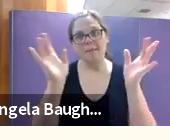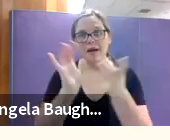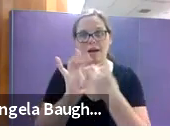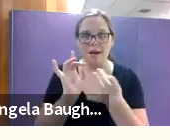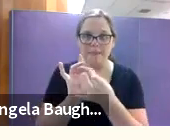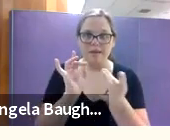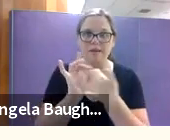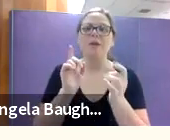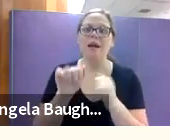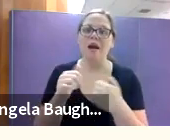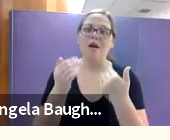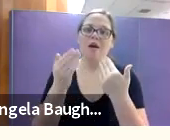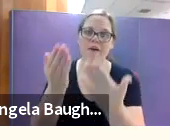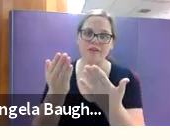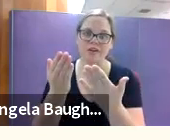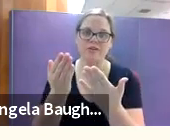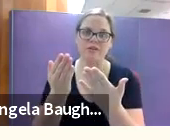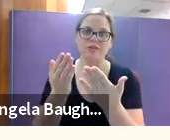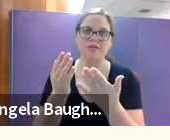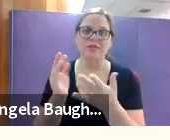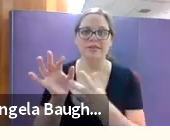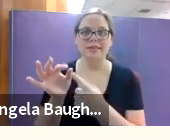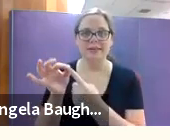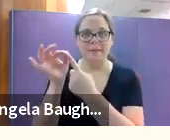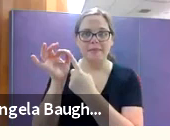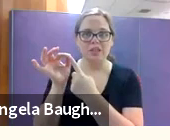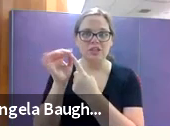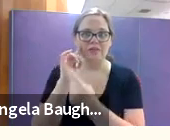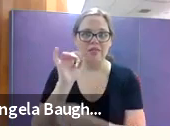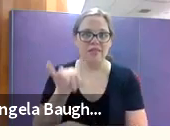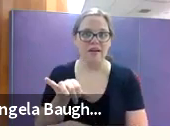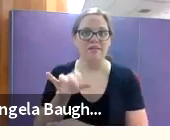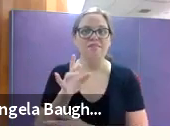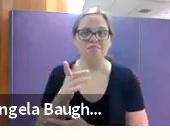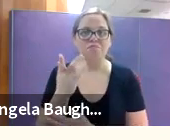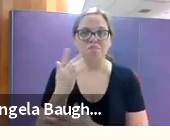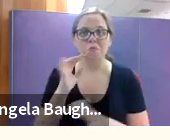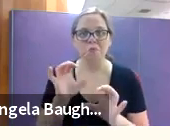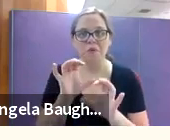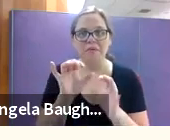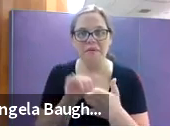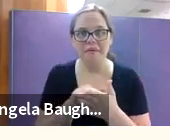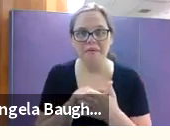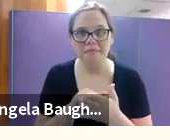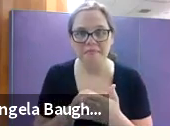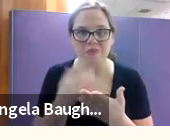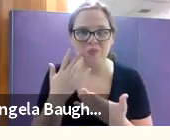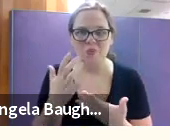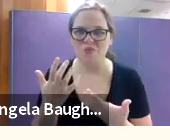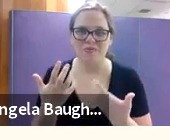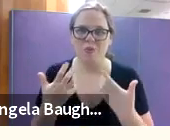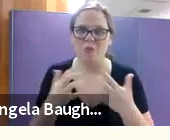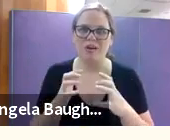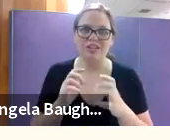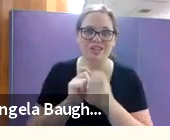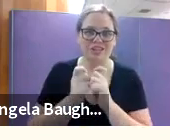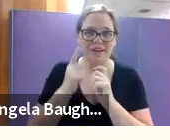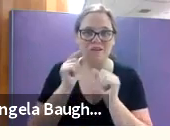we can offer an exception to that, okay. And that's kind of what we're doing. But I don't know if we want to change it